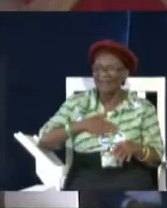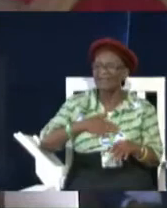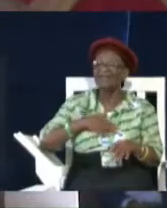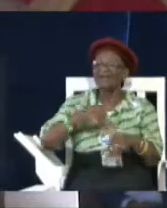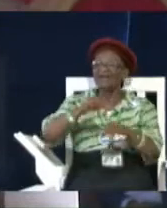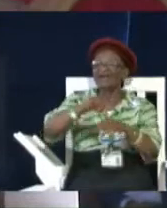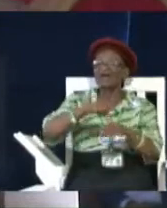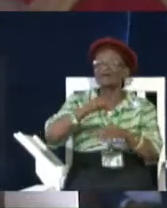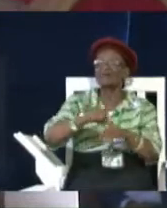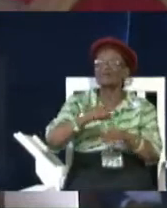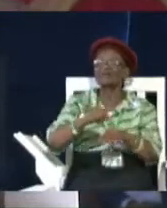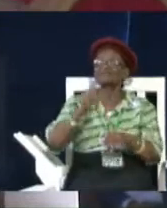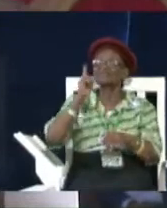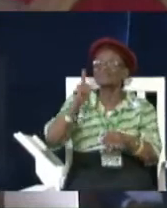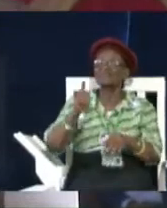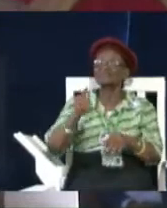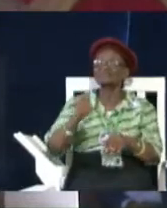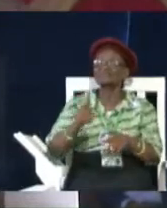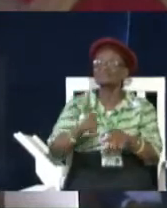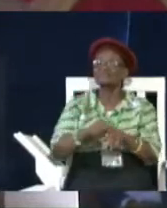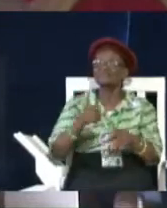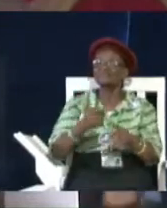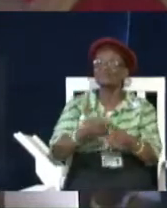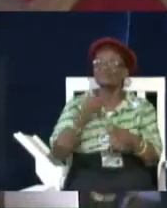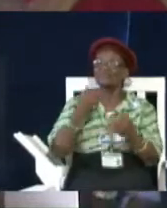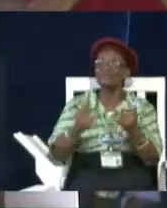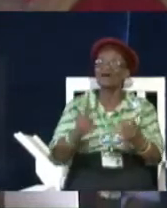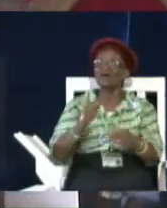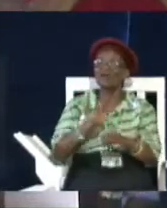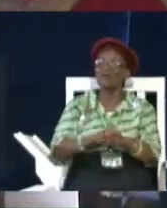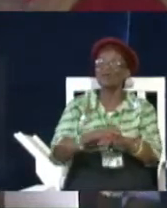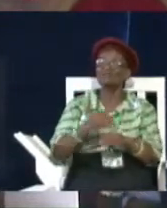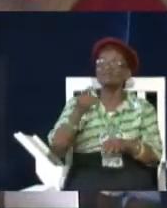And from now on, in the mighty name of Jesus Christ,